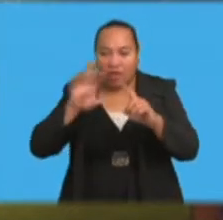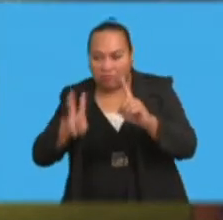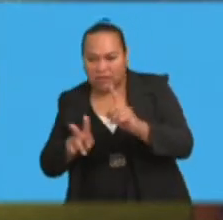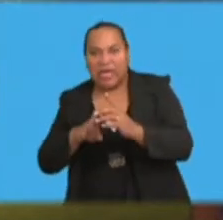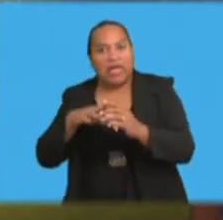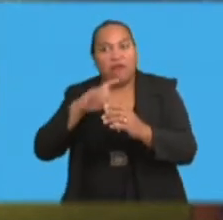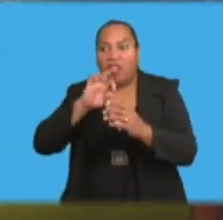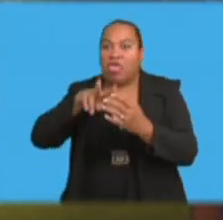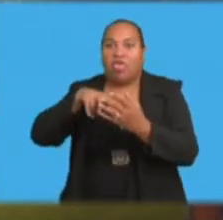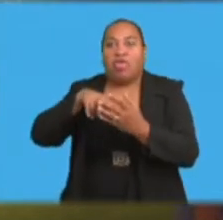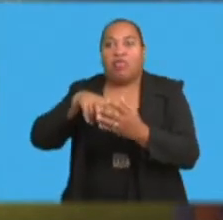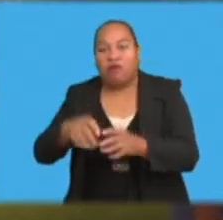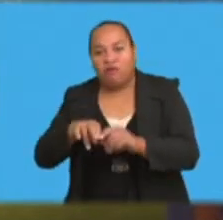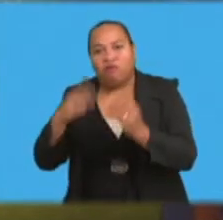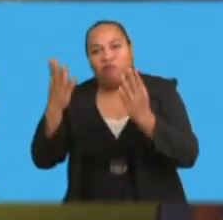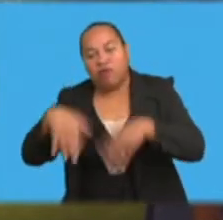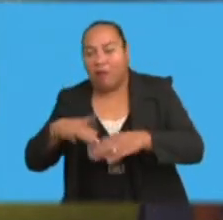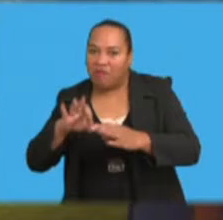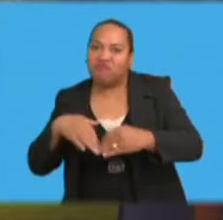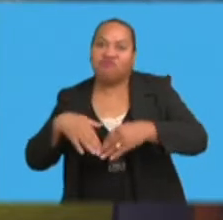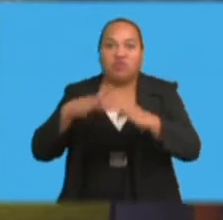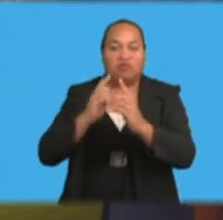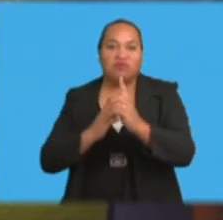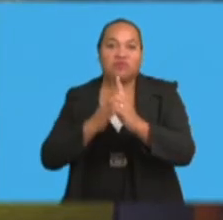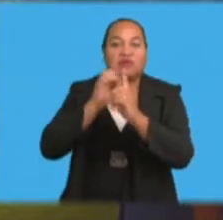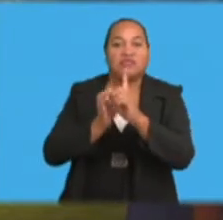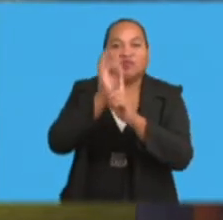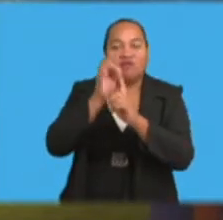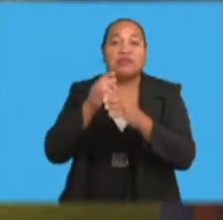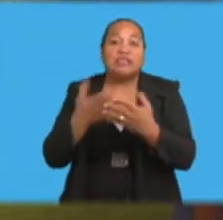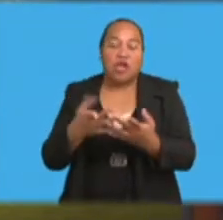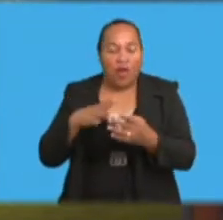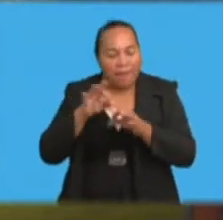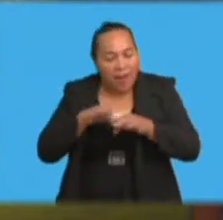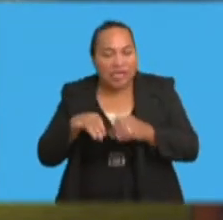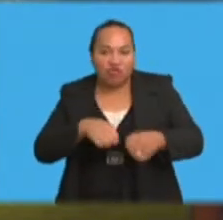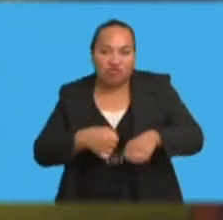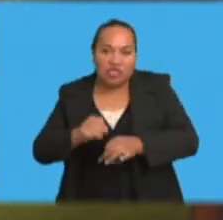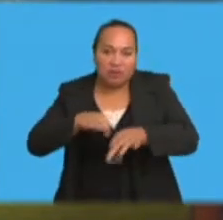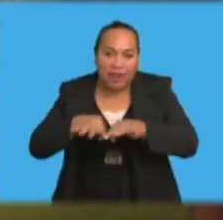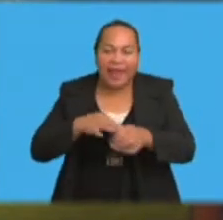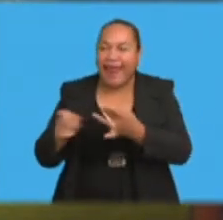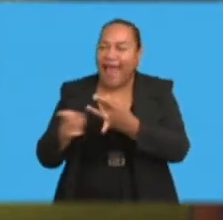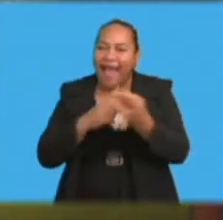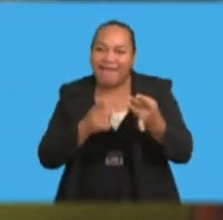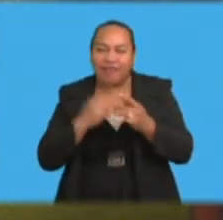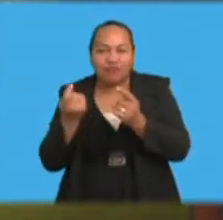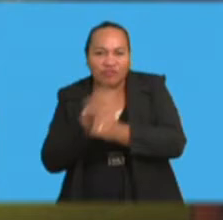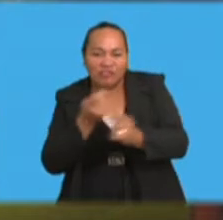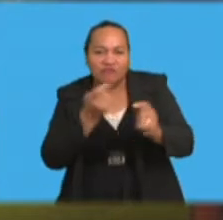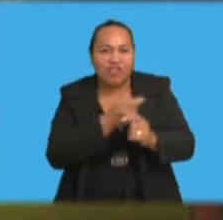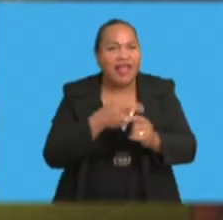knees. The RBF continues to formulate and implement strategic plans on other financial sector reforms, including the setup